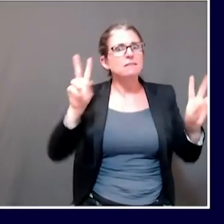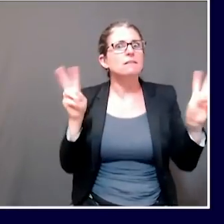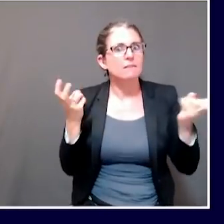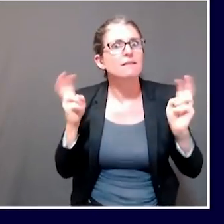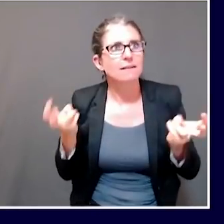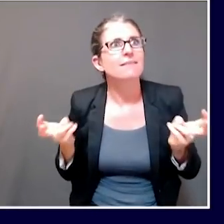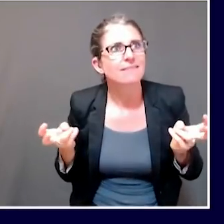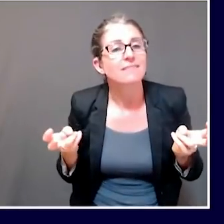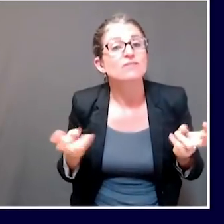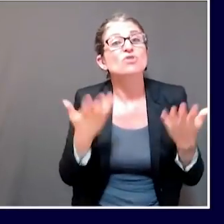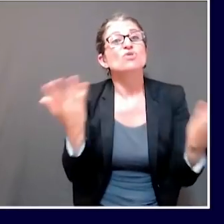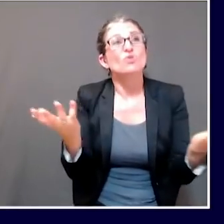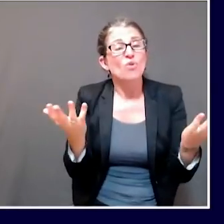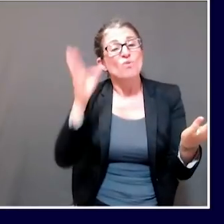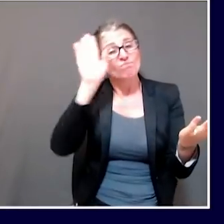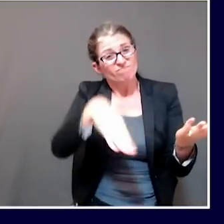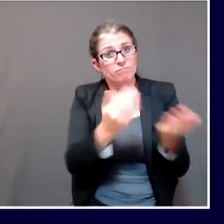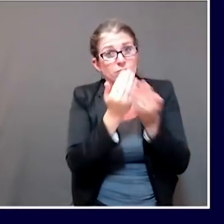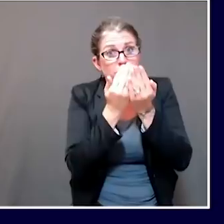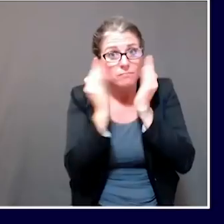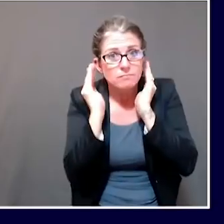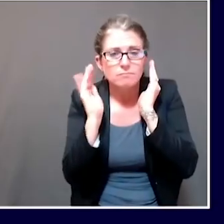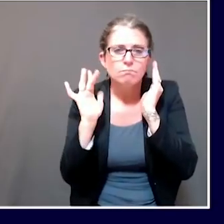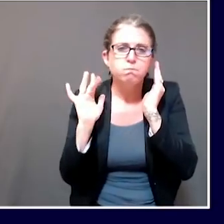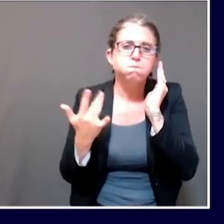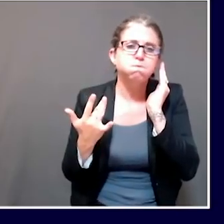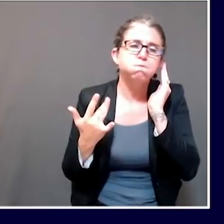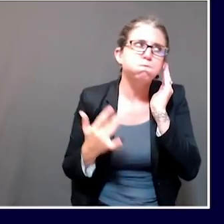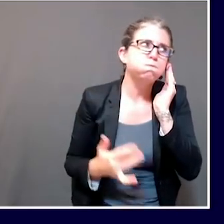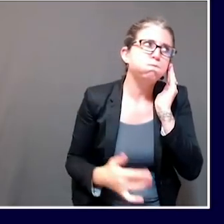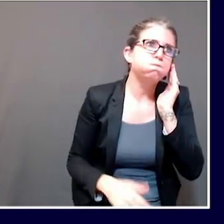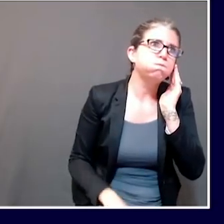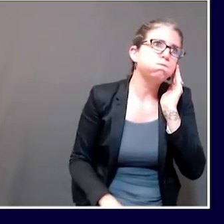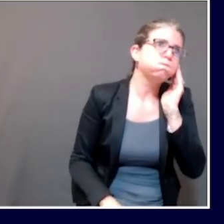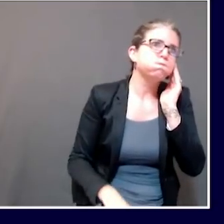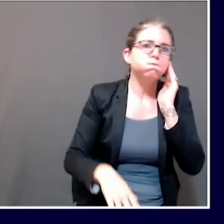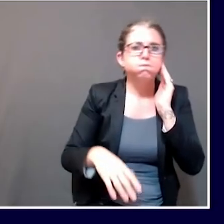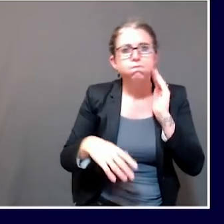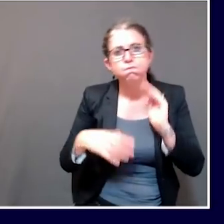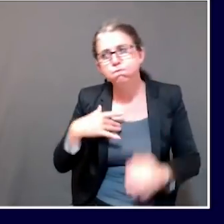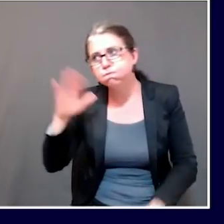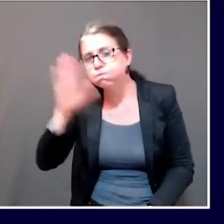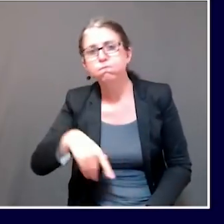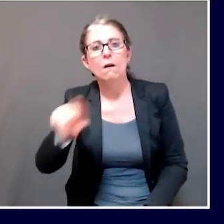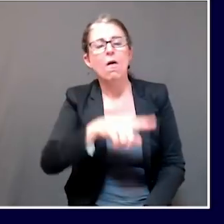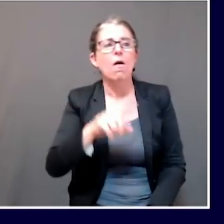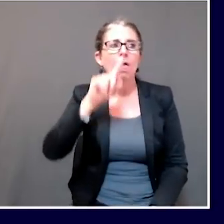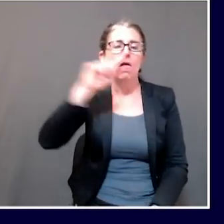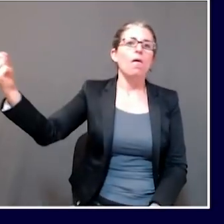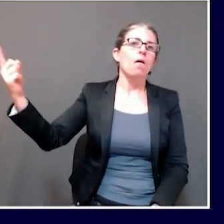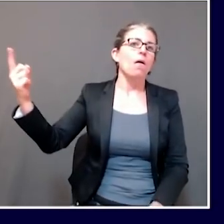to change our own behaviors, which is perhaps the hardest thing out there to change.